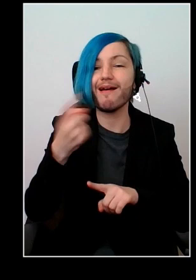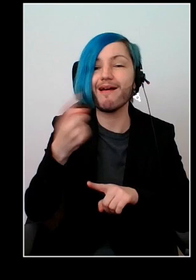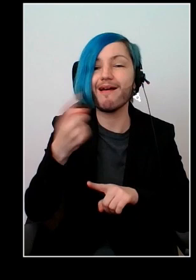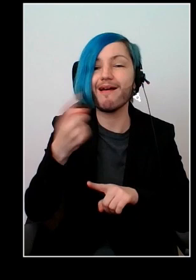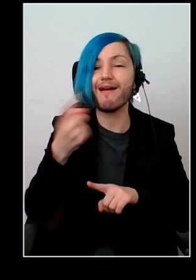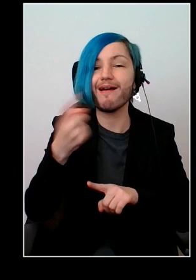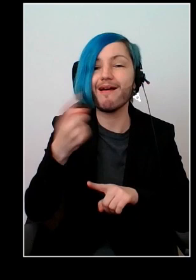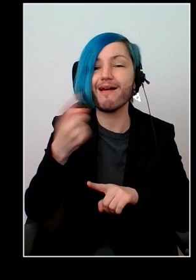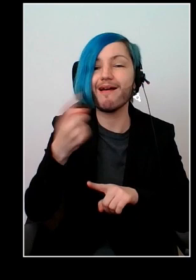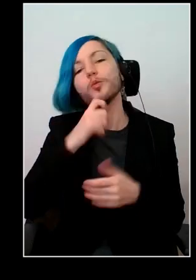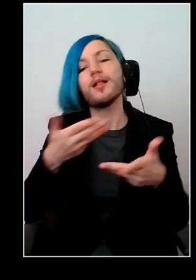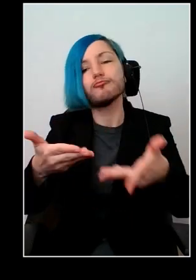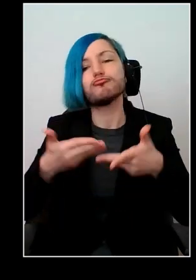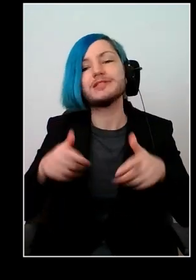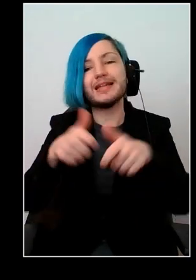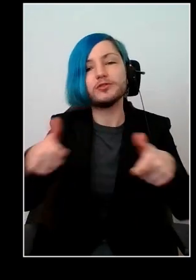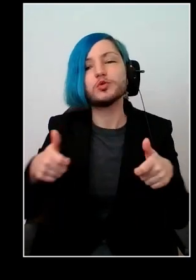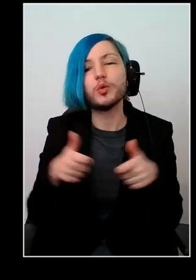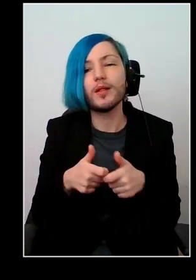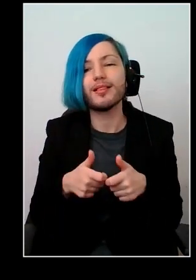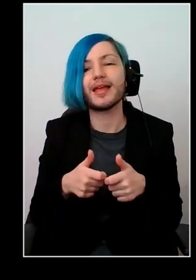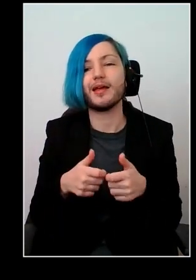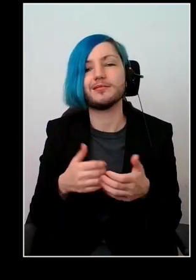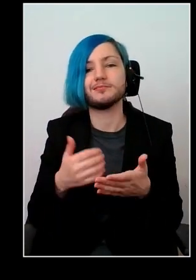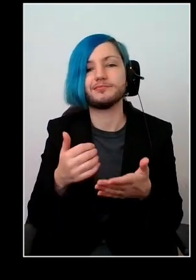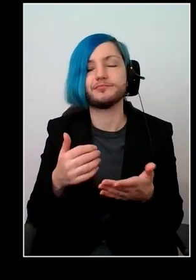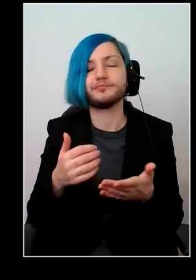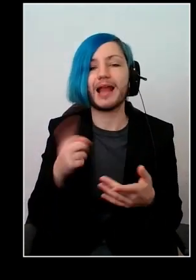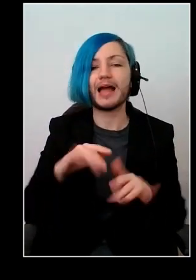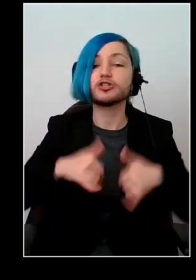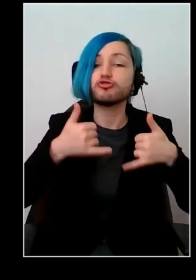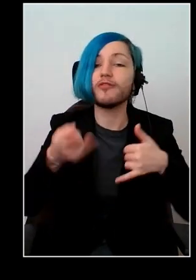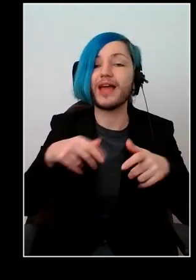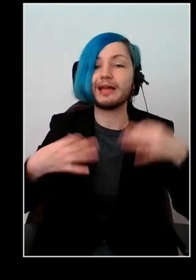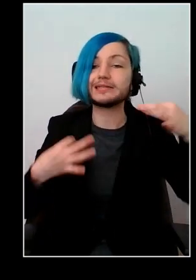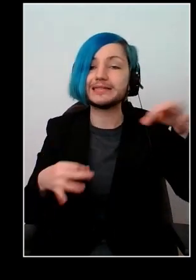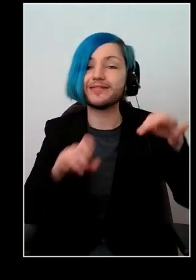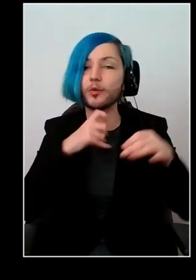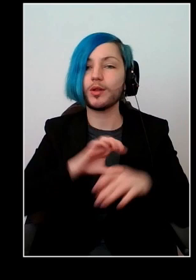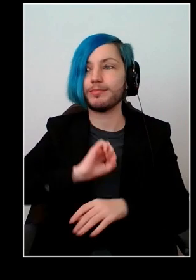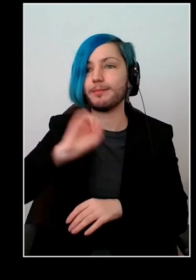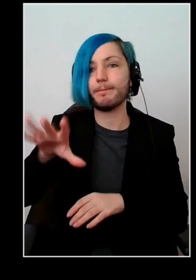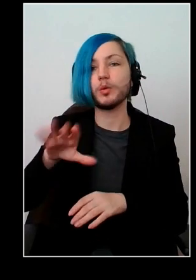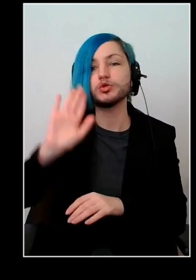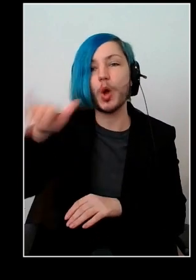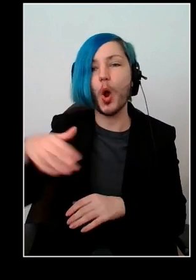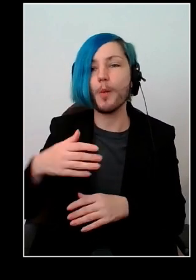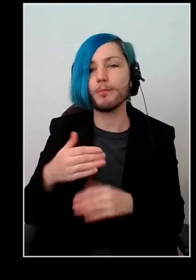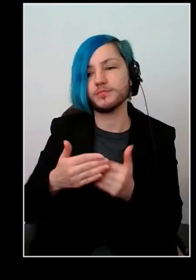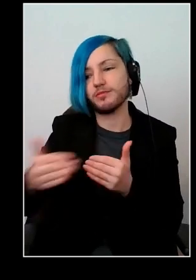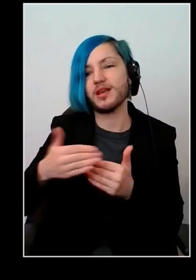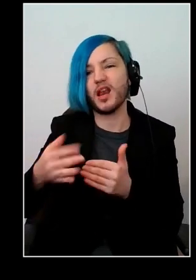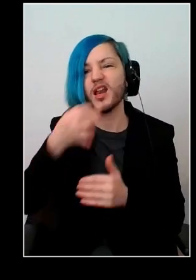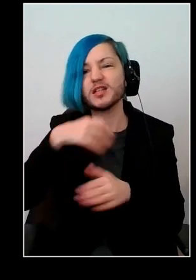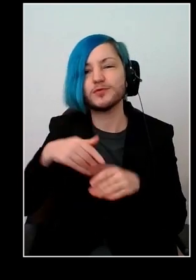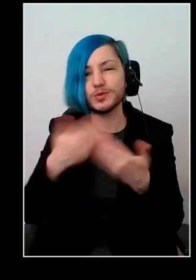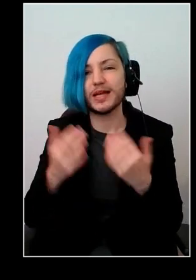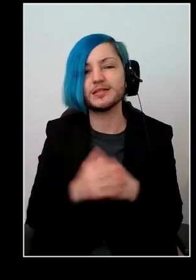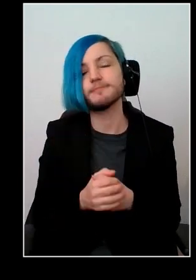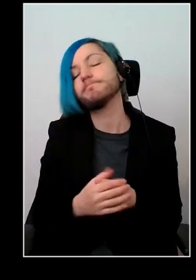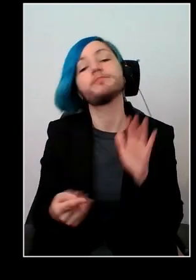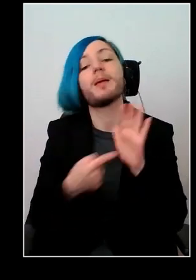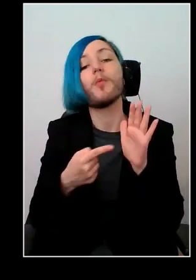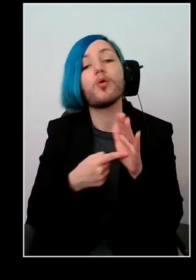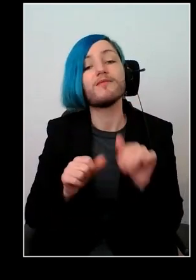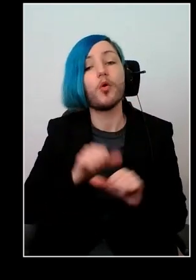your success, and your trophies and certificates will be sent onto your home address in the next few days. An important notice on the next steps